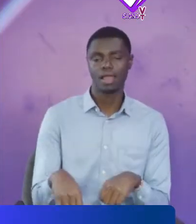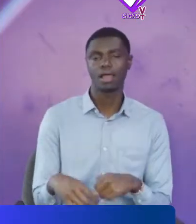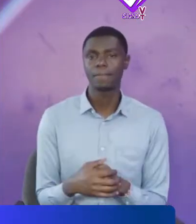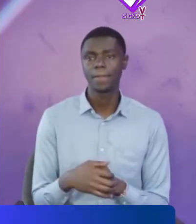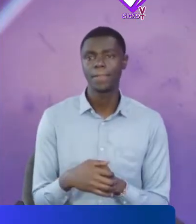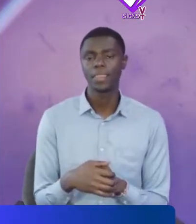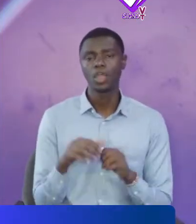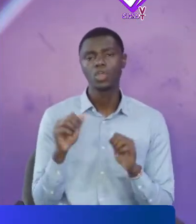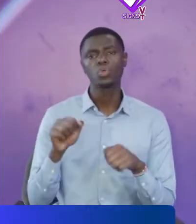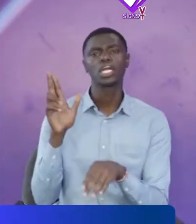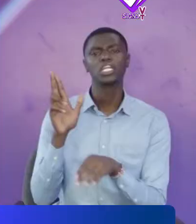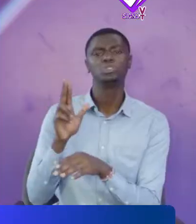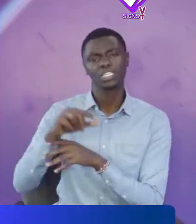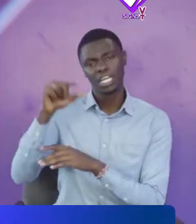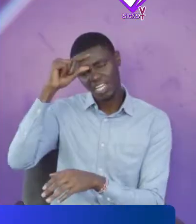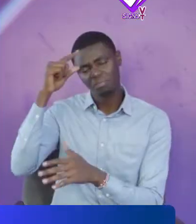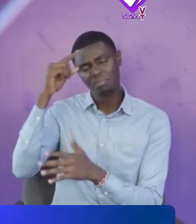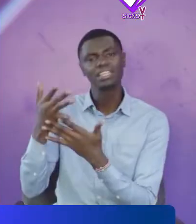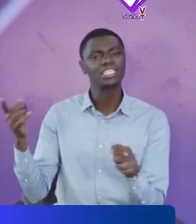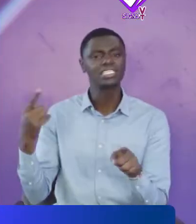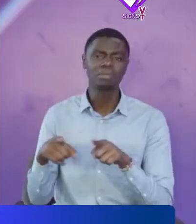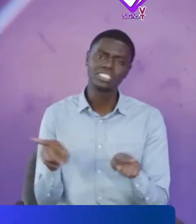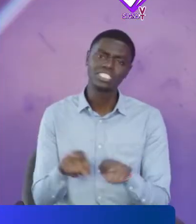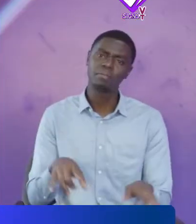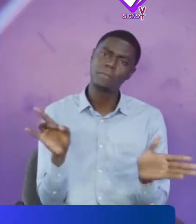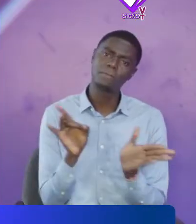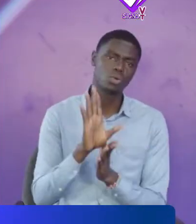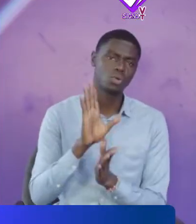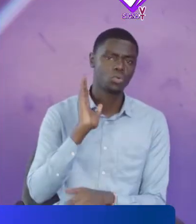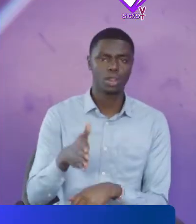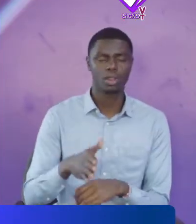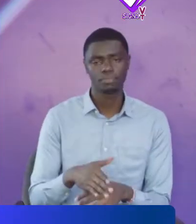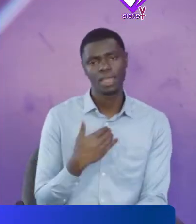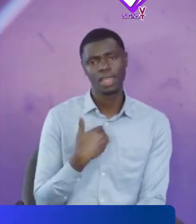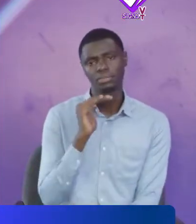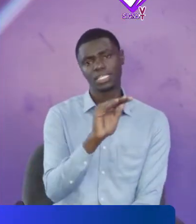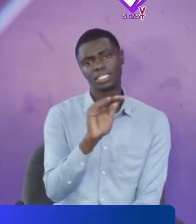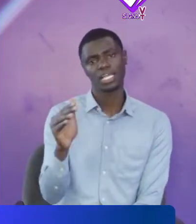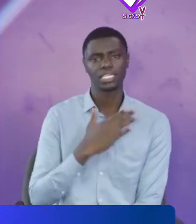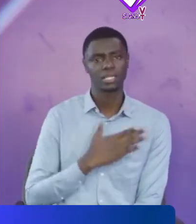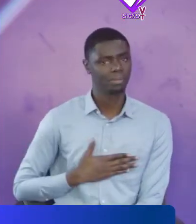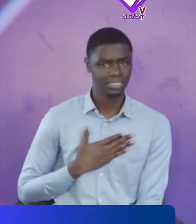the state machinery, but you still go home. And what my ask is, please,